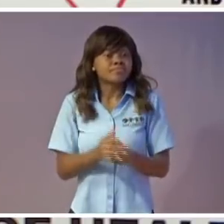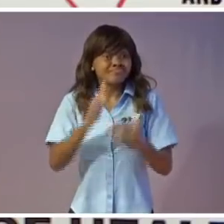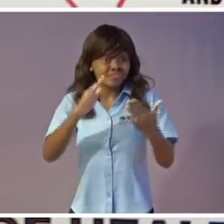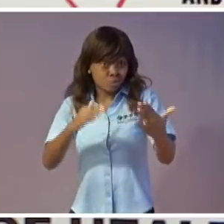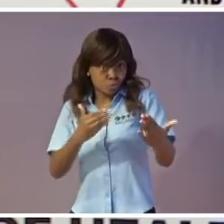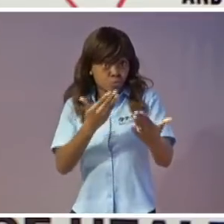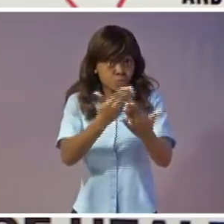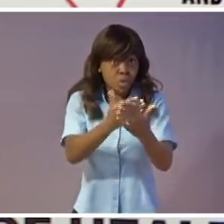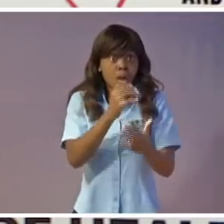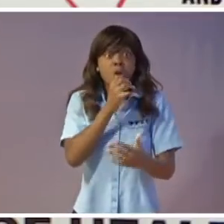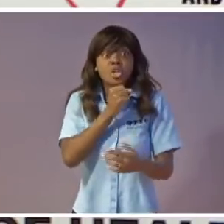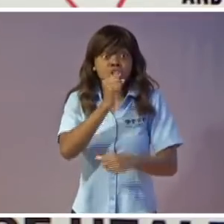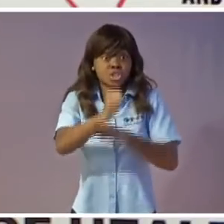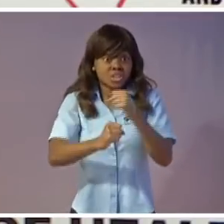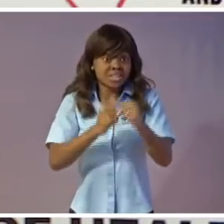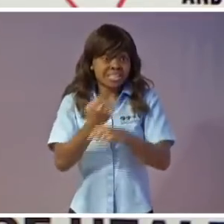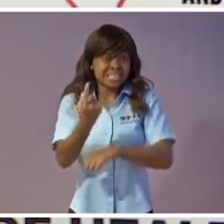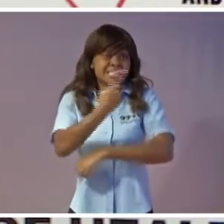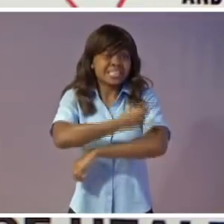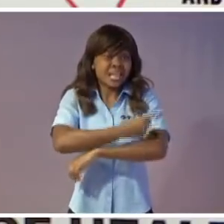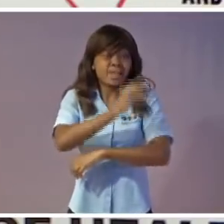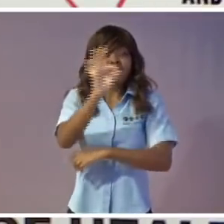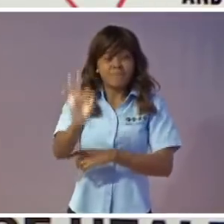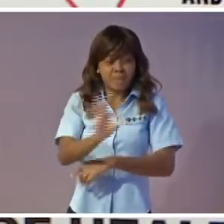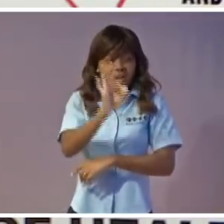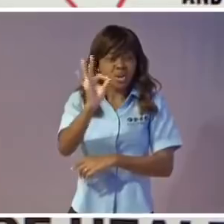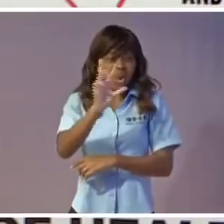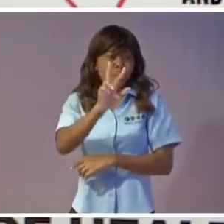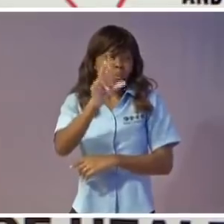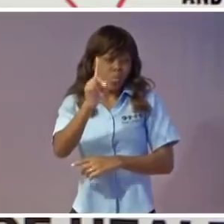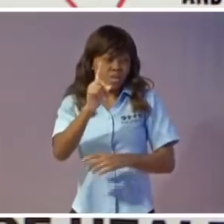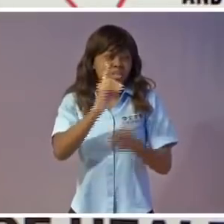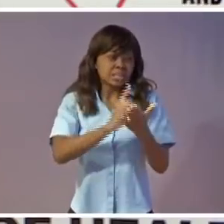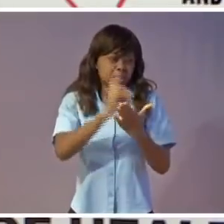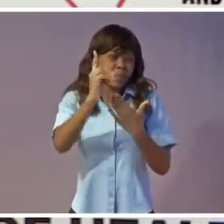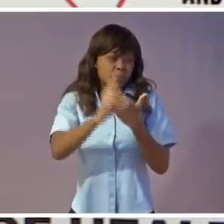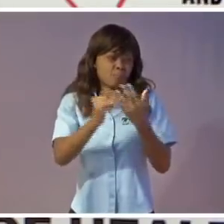been Friday 31st of December,